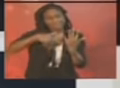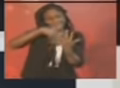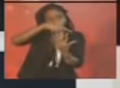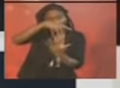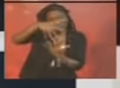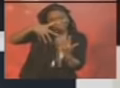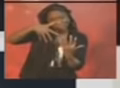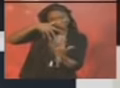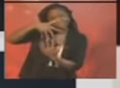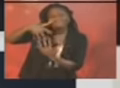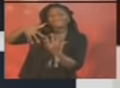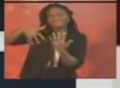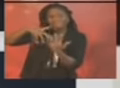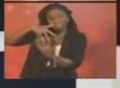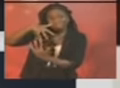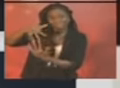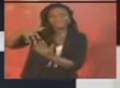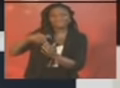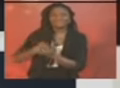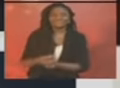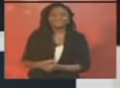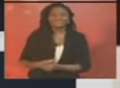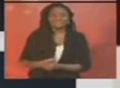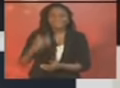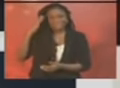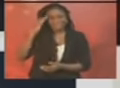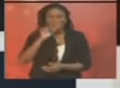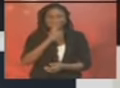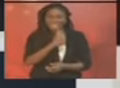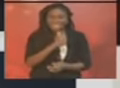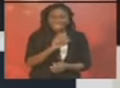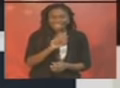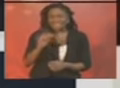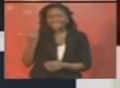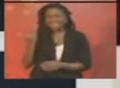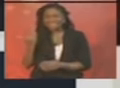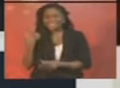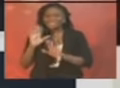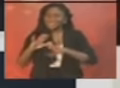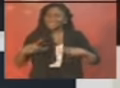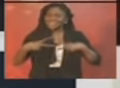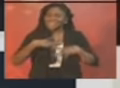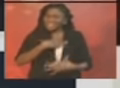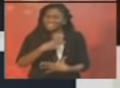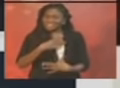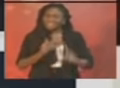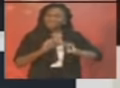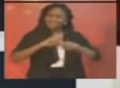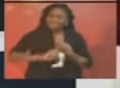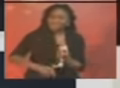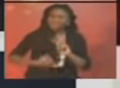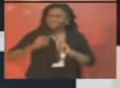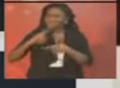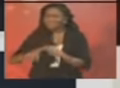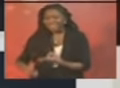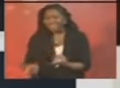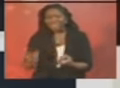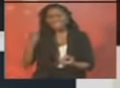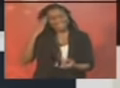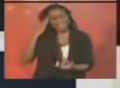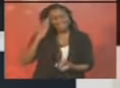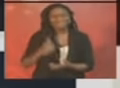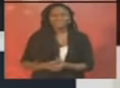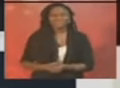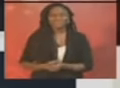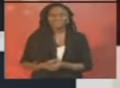group, their parents aren't the most important, the family is not the most important. They provide some structure and support, but they really